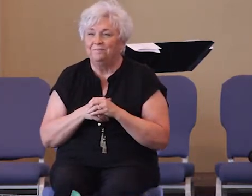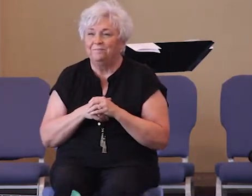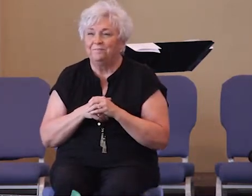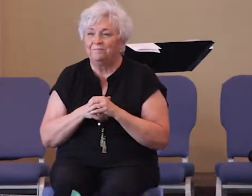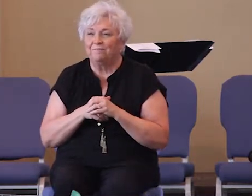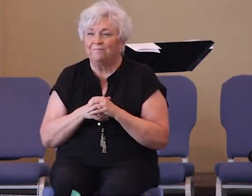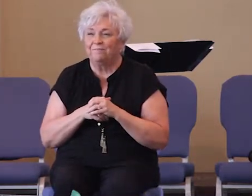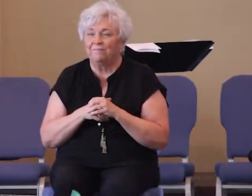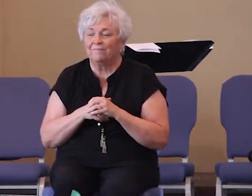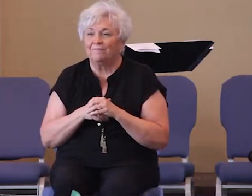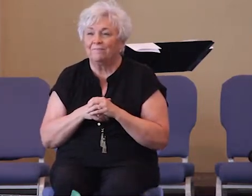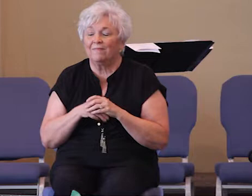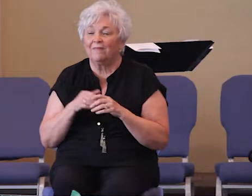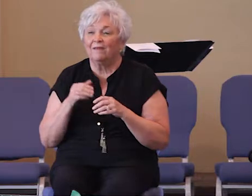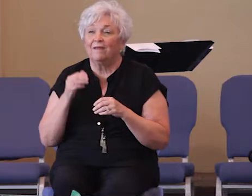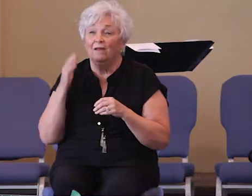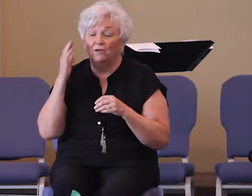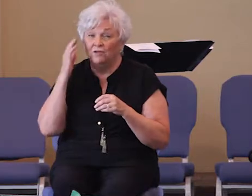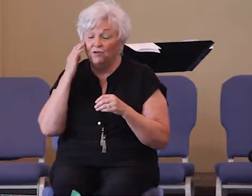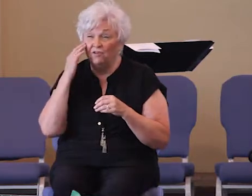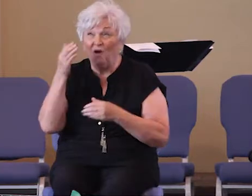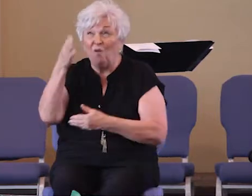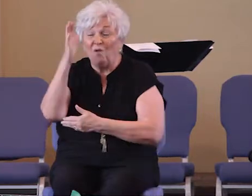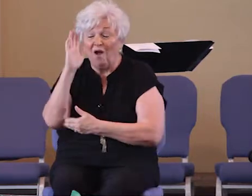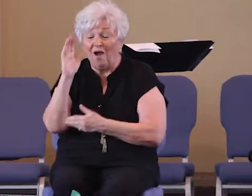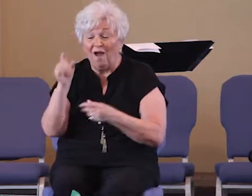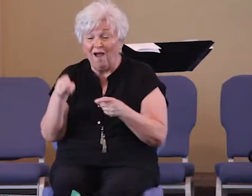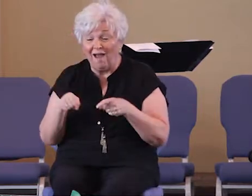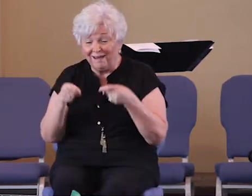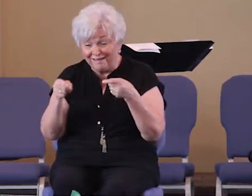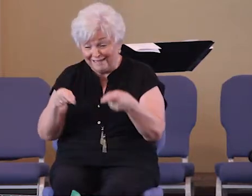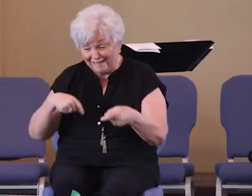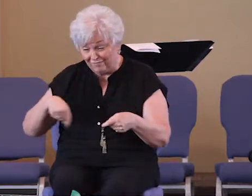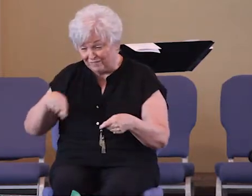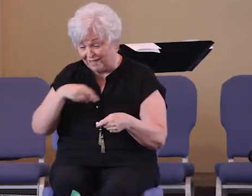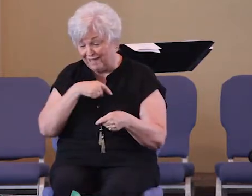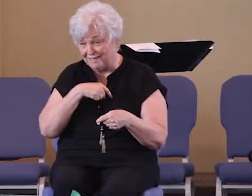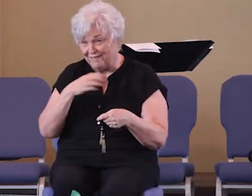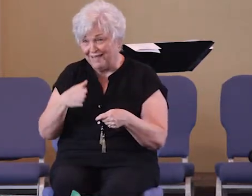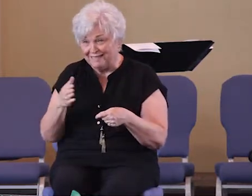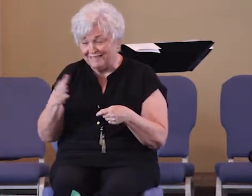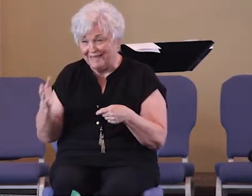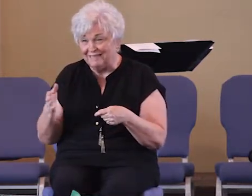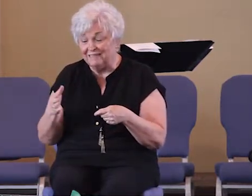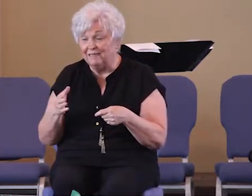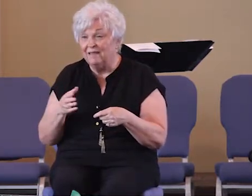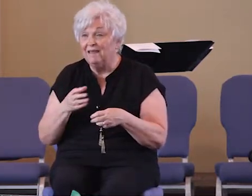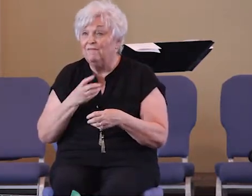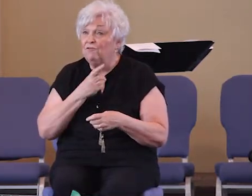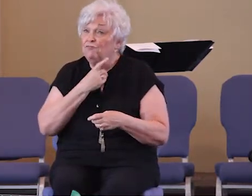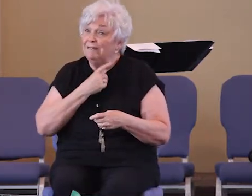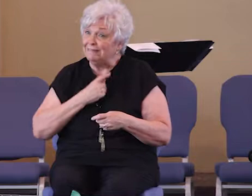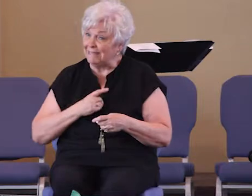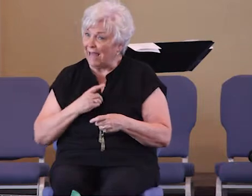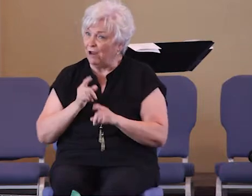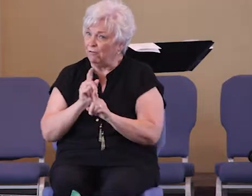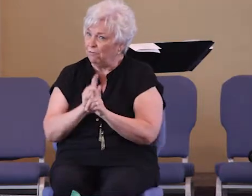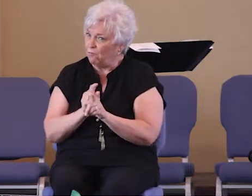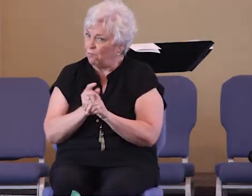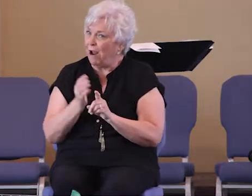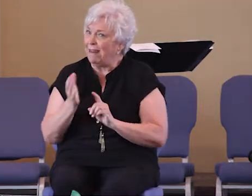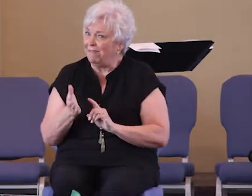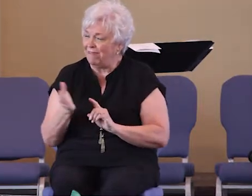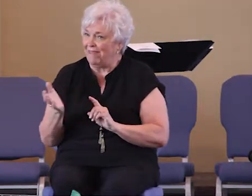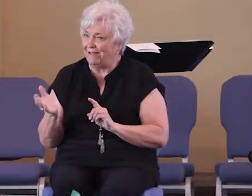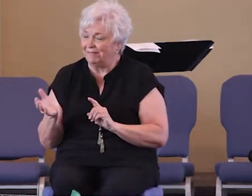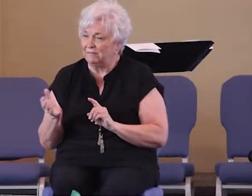You know, God gives us these things. And He says, if you desire the right thing, and you like